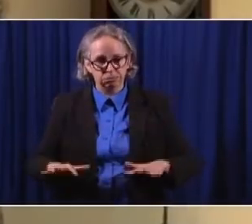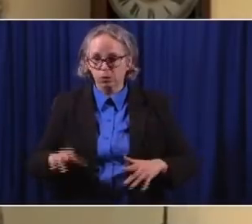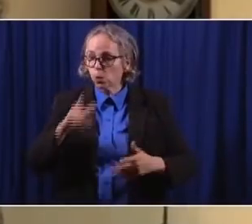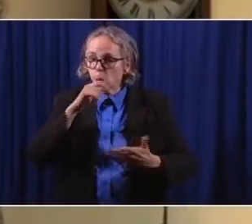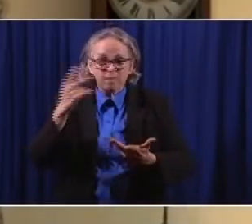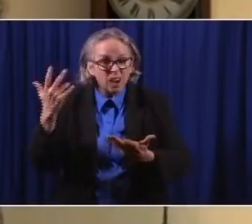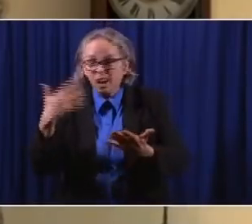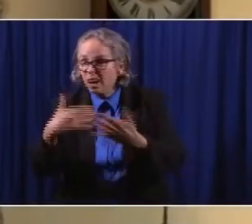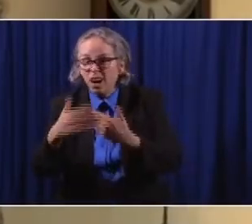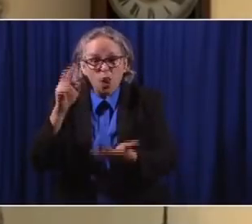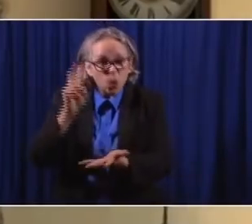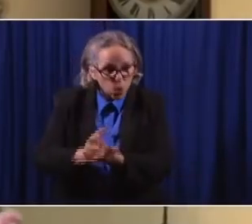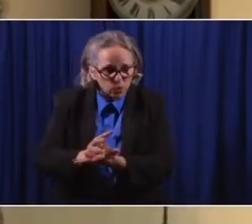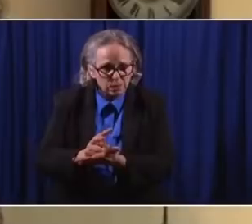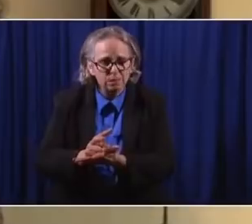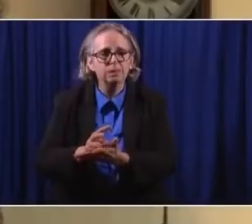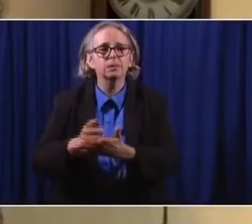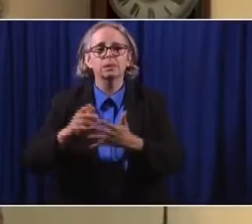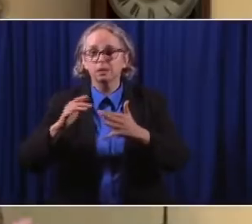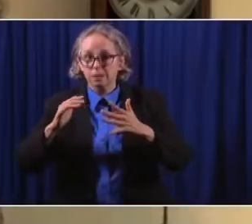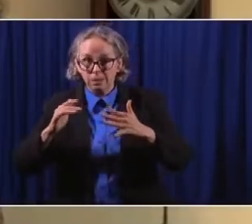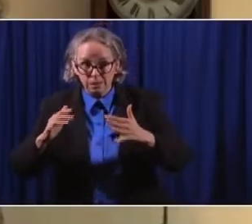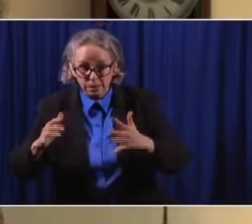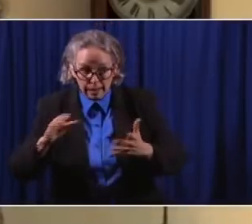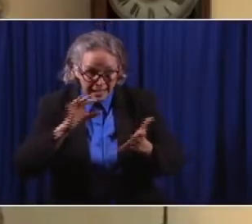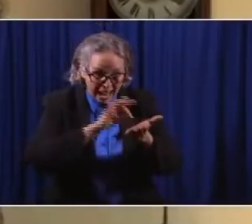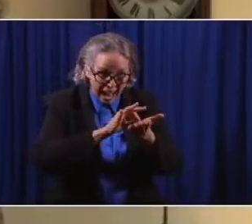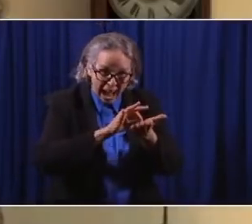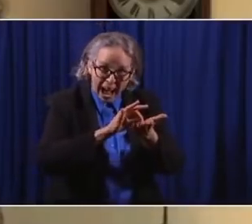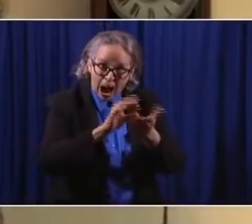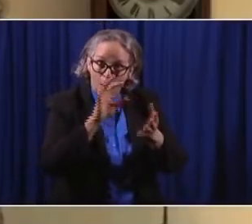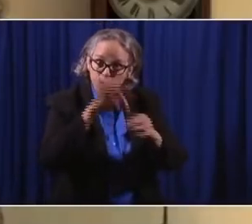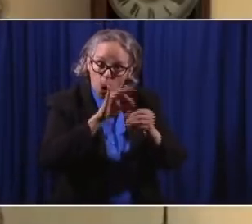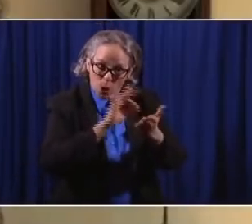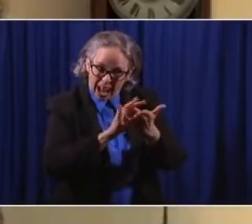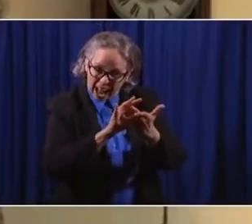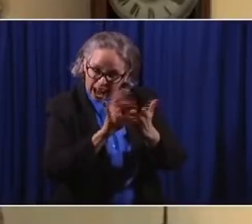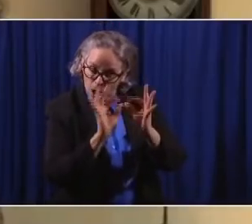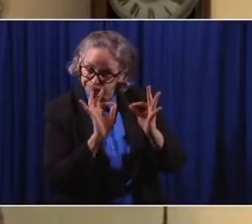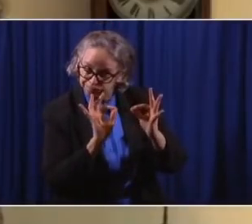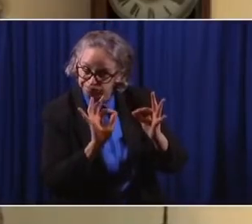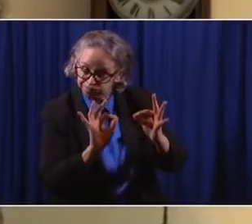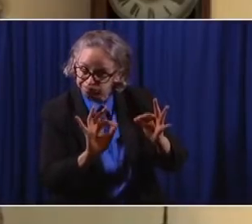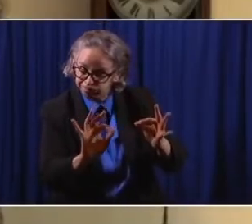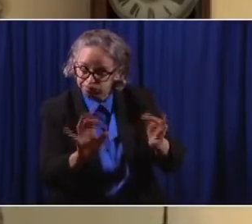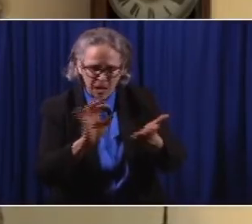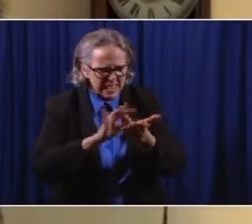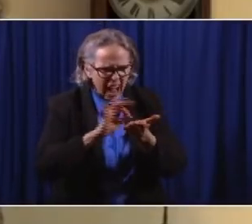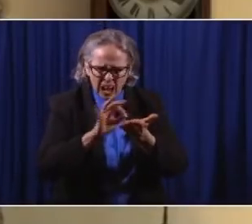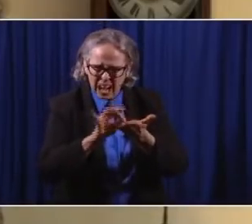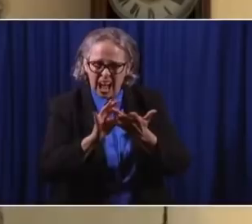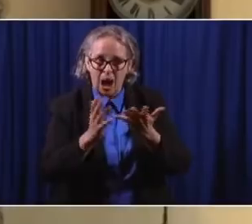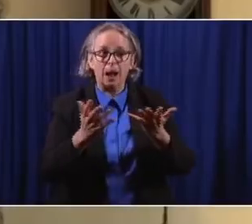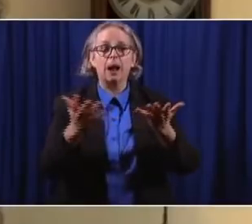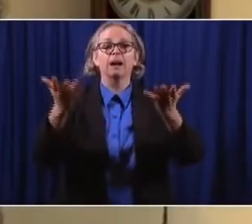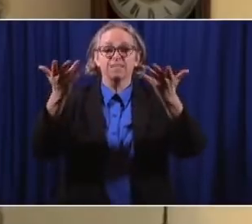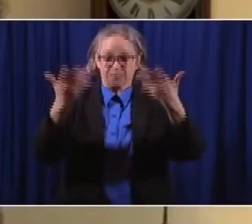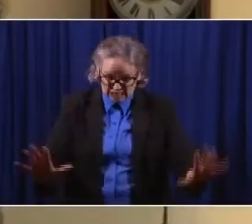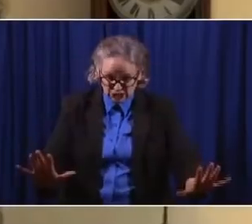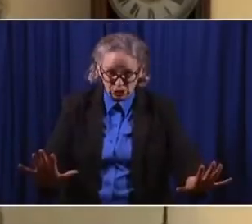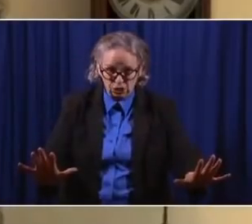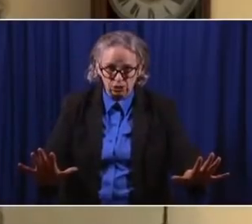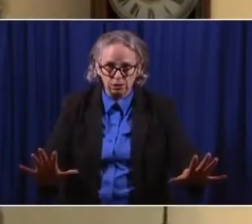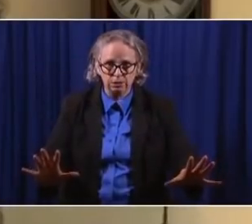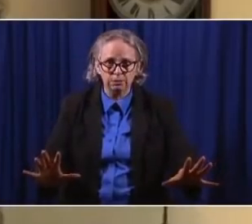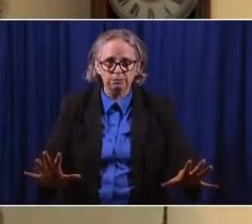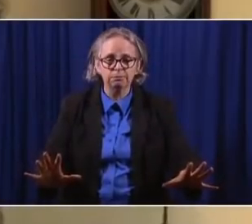once the votes are counted and if any recounts or anything are done, once that's done and it's